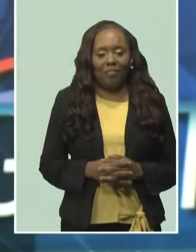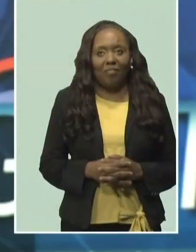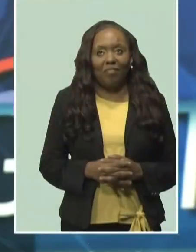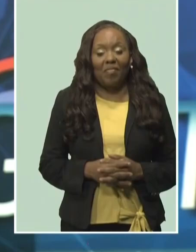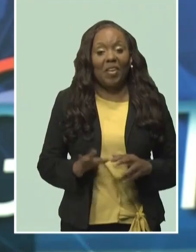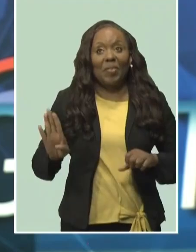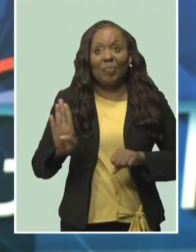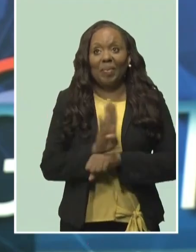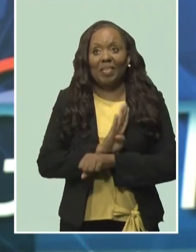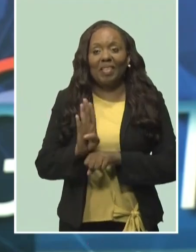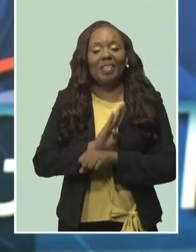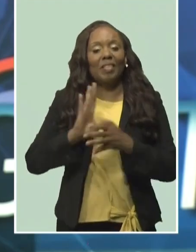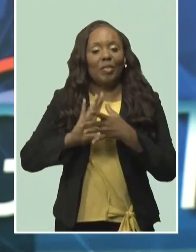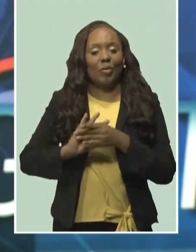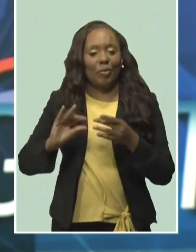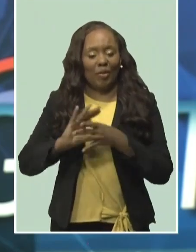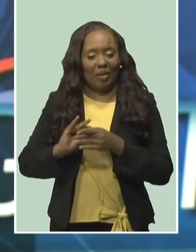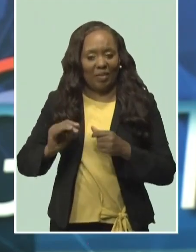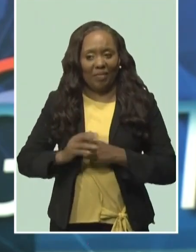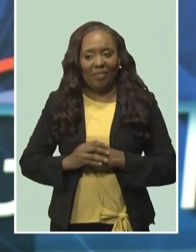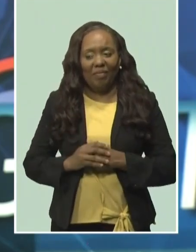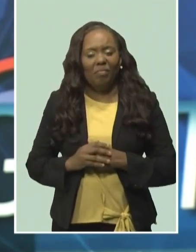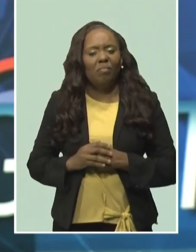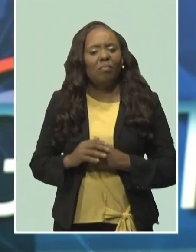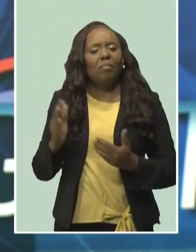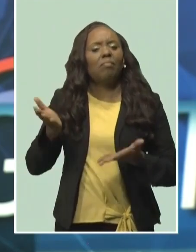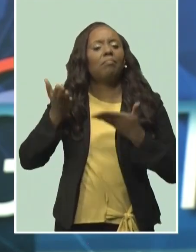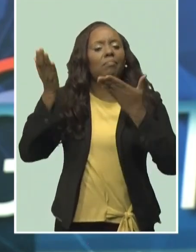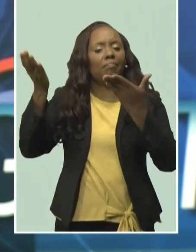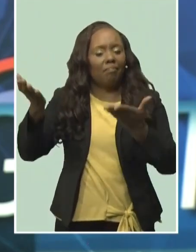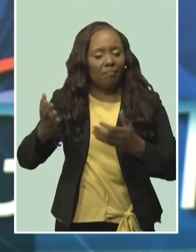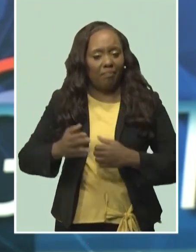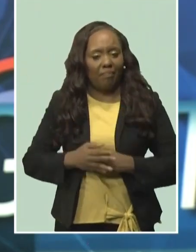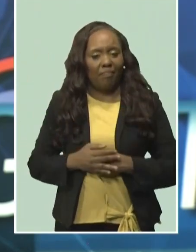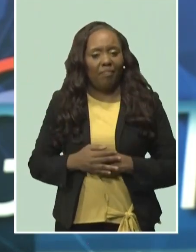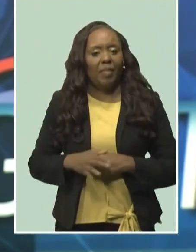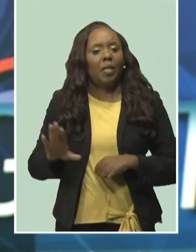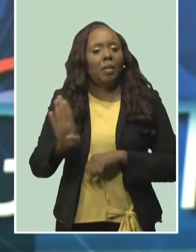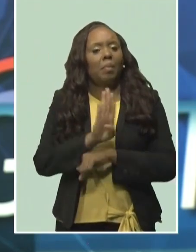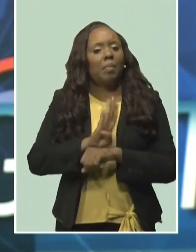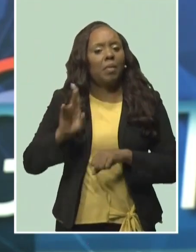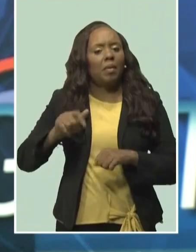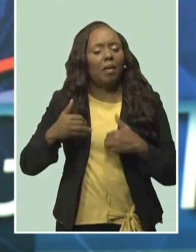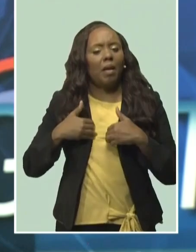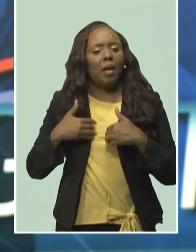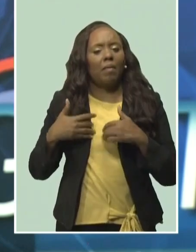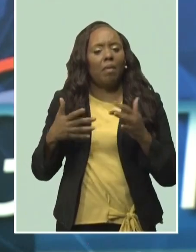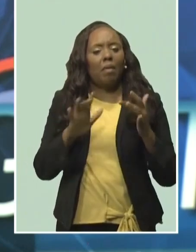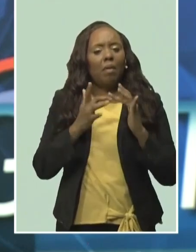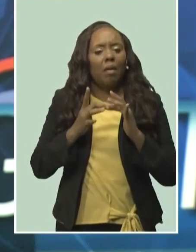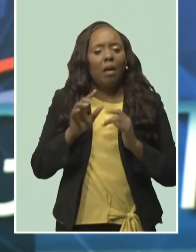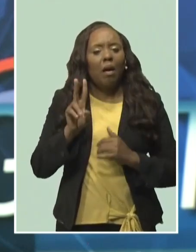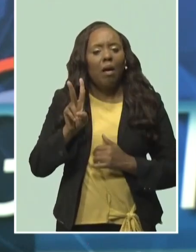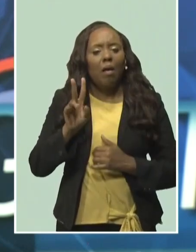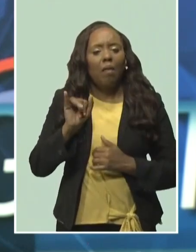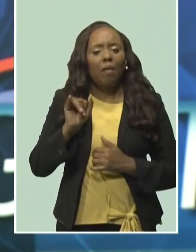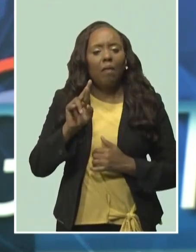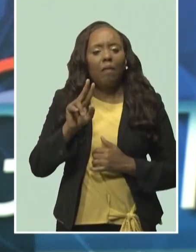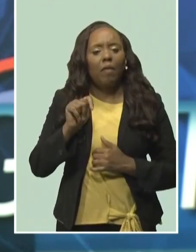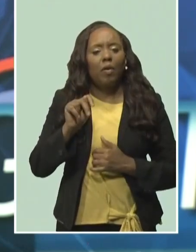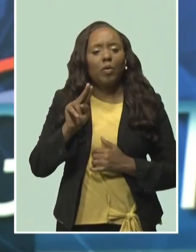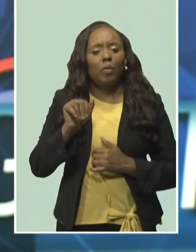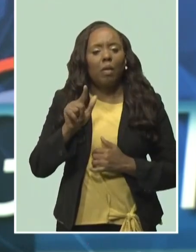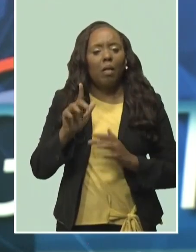Now to business, there's a suggestion tonight that Barbados should create a virtual marketplace to allow micro, small and